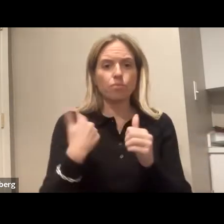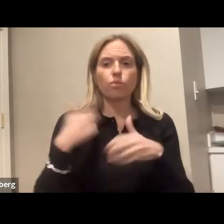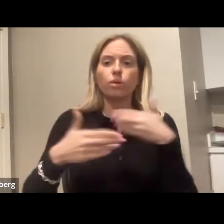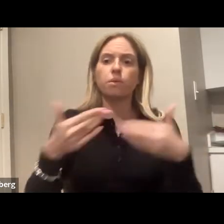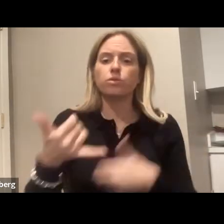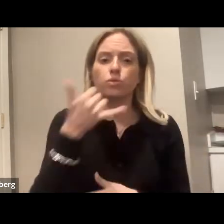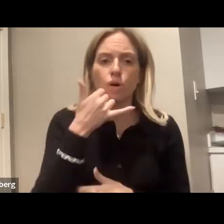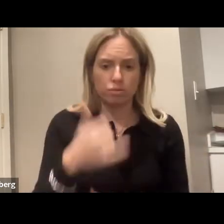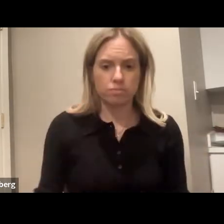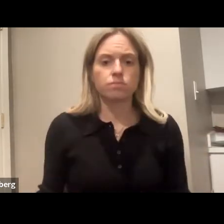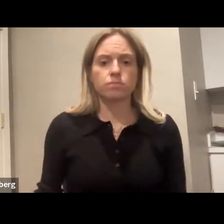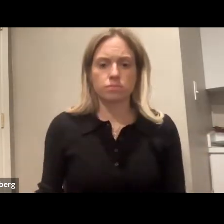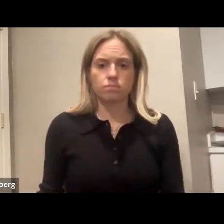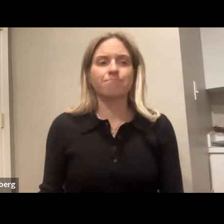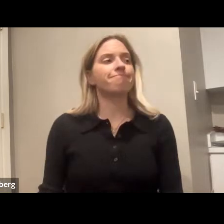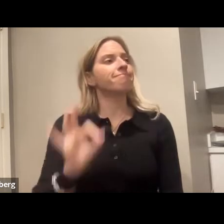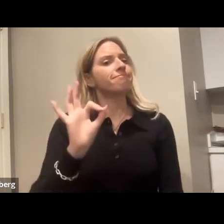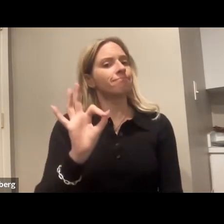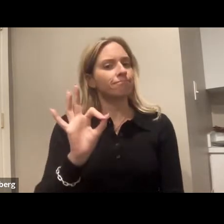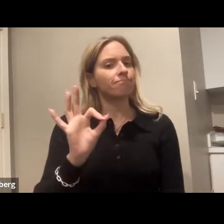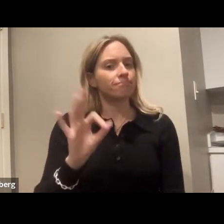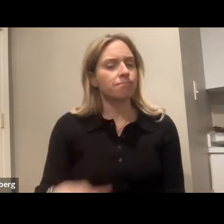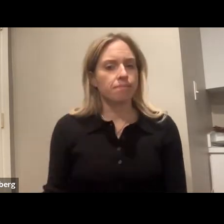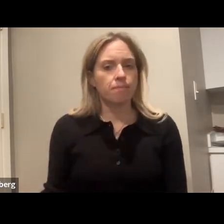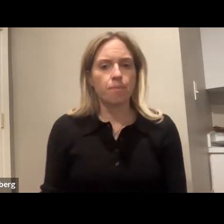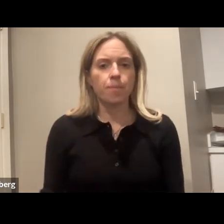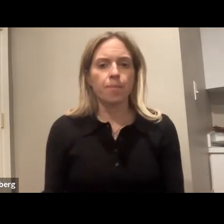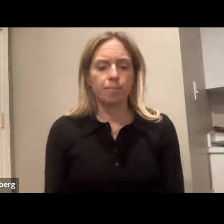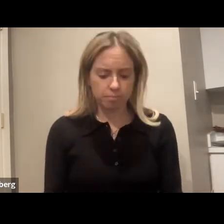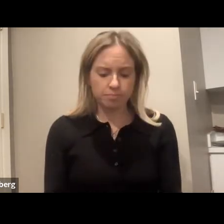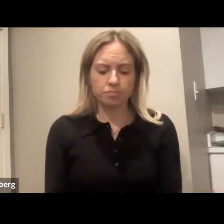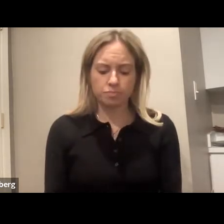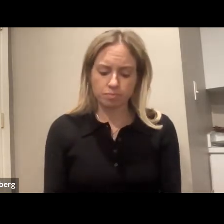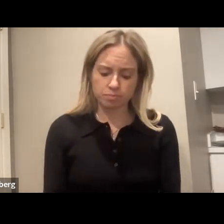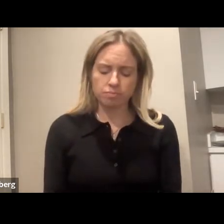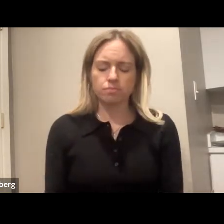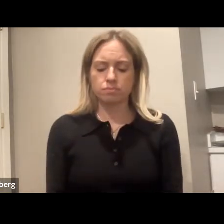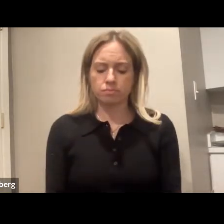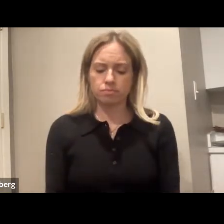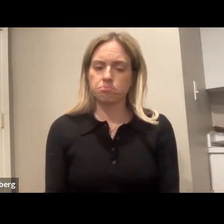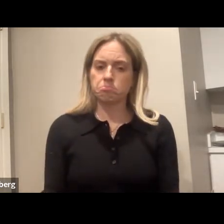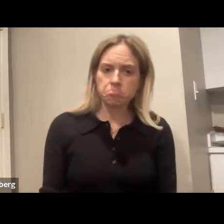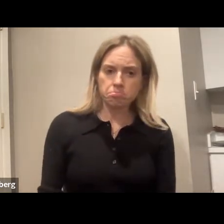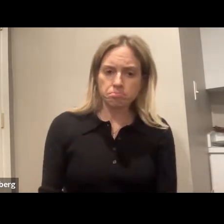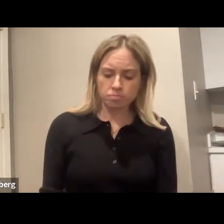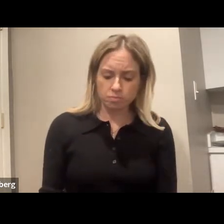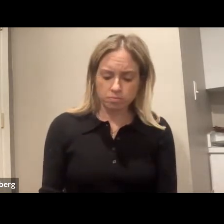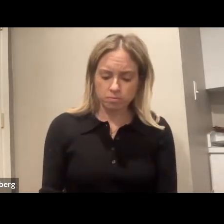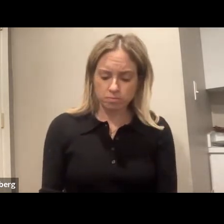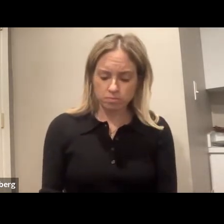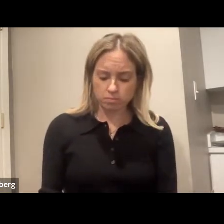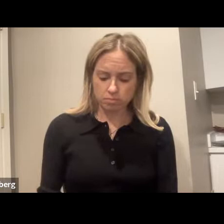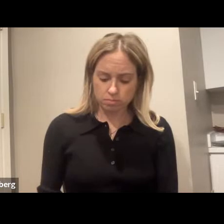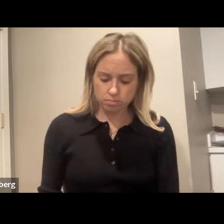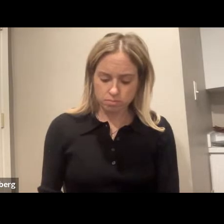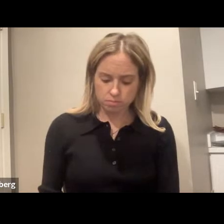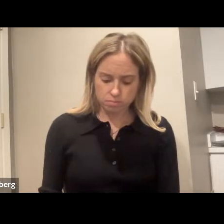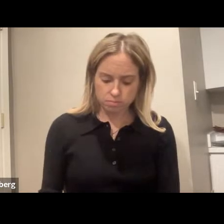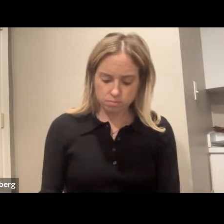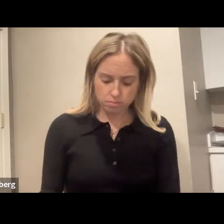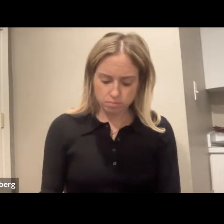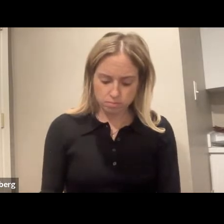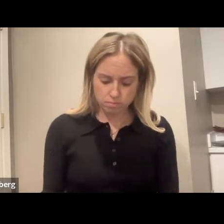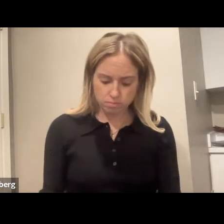call. Perfect. Question here, or I guess comment. At 5D06, we